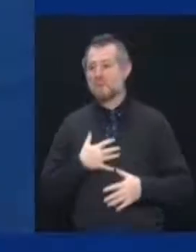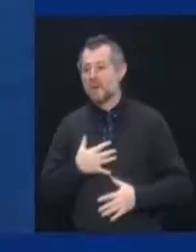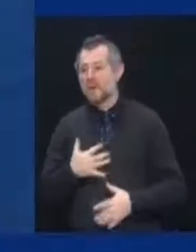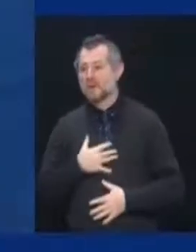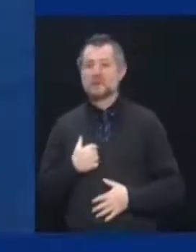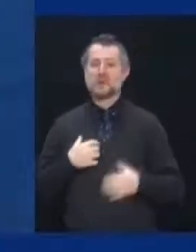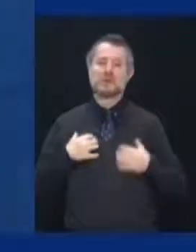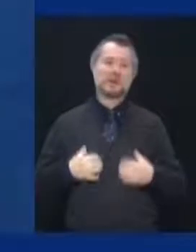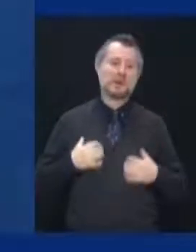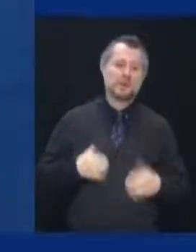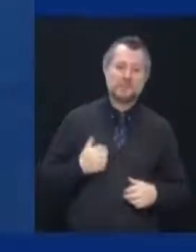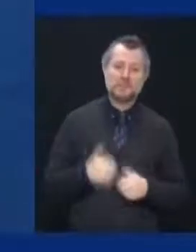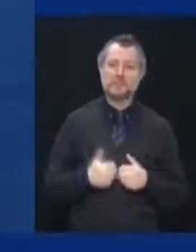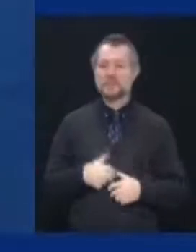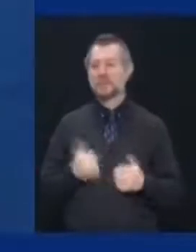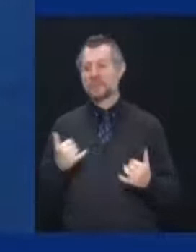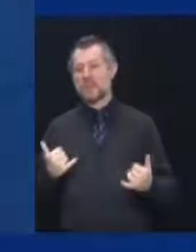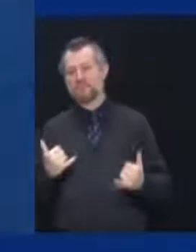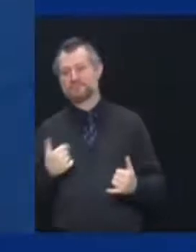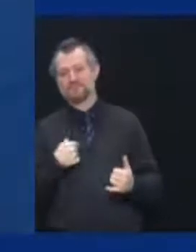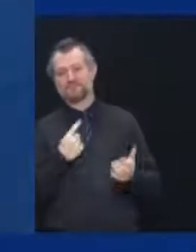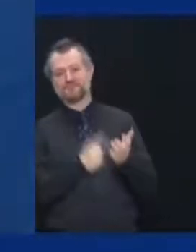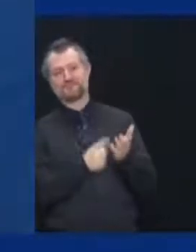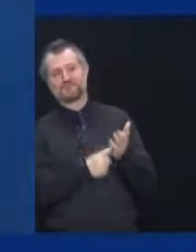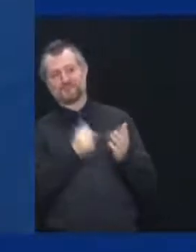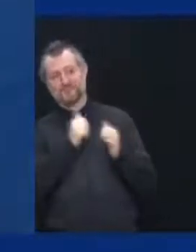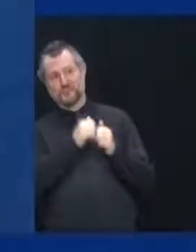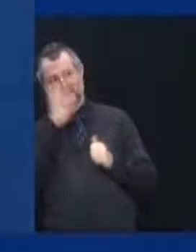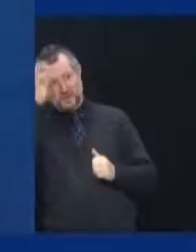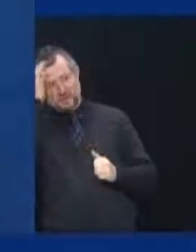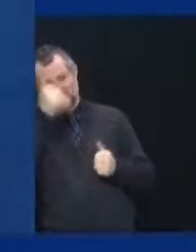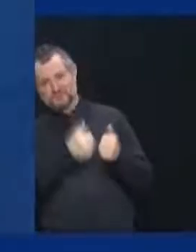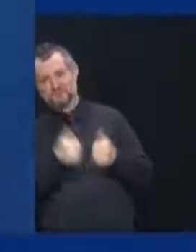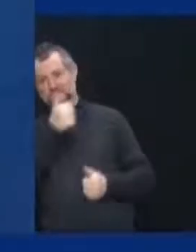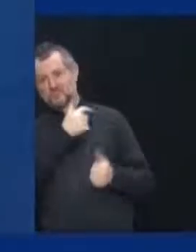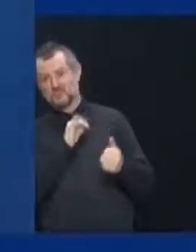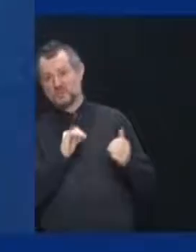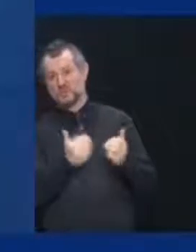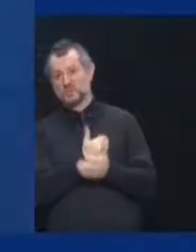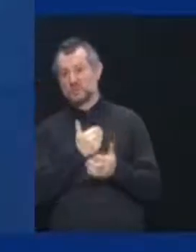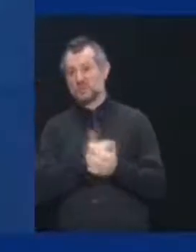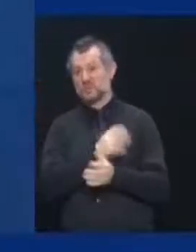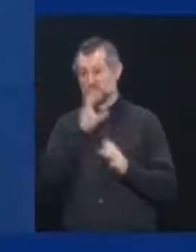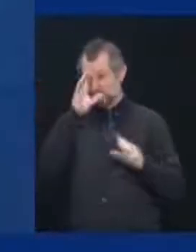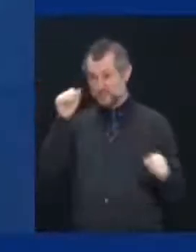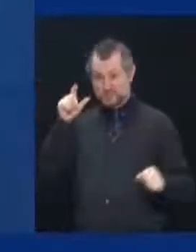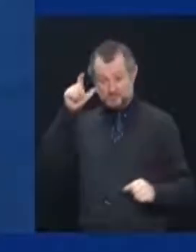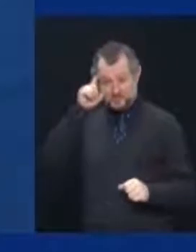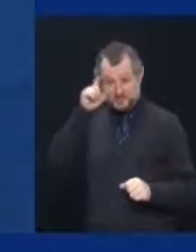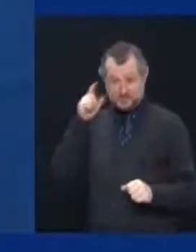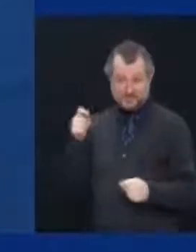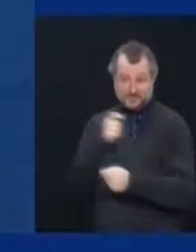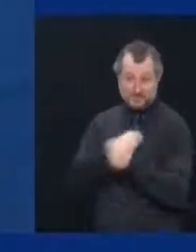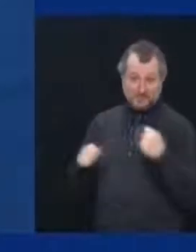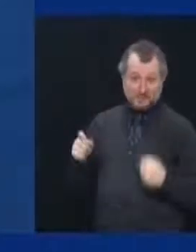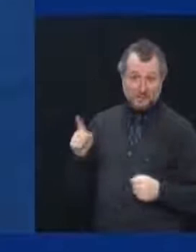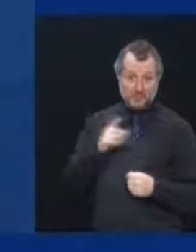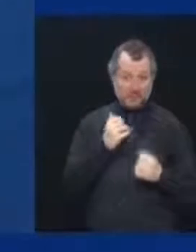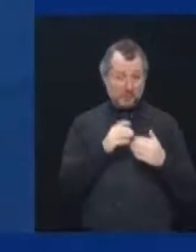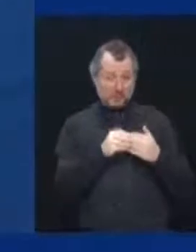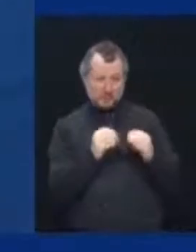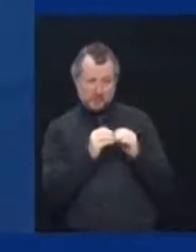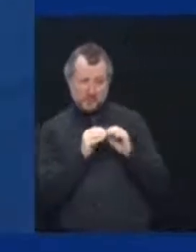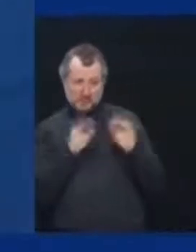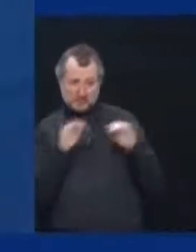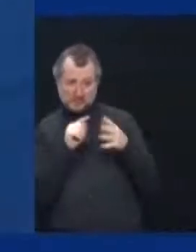So we're talking to the federal officials, we're talking to the incoming federal administration, and we want to get more guidance, and we're looking